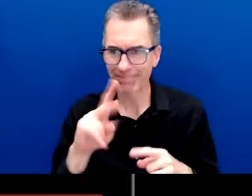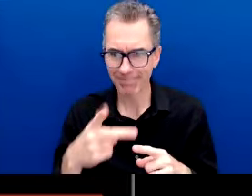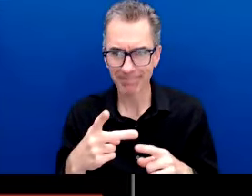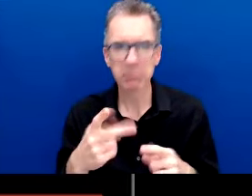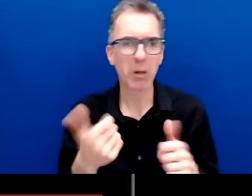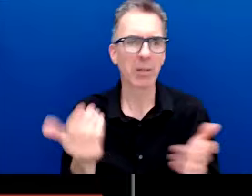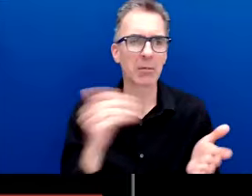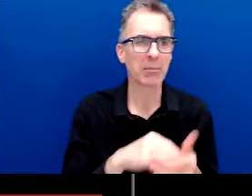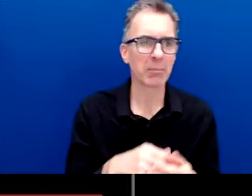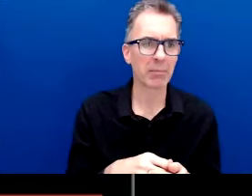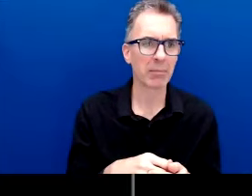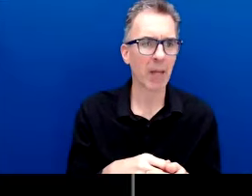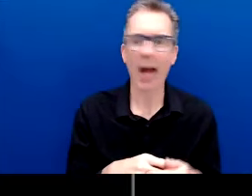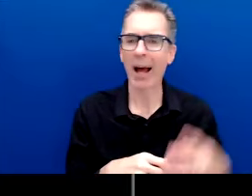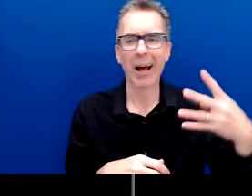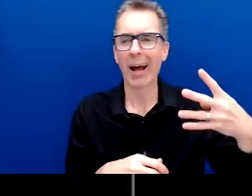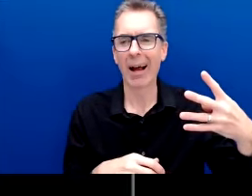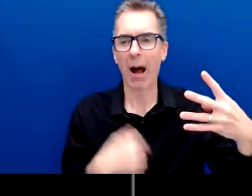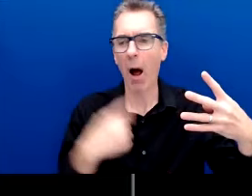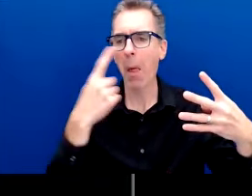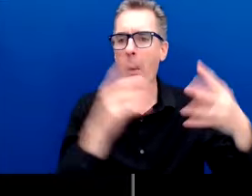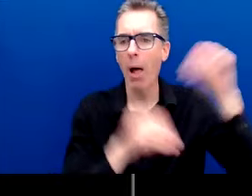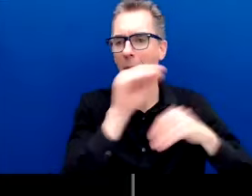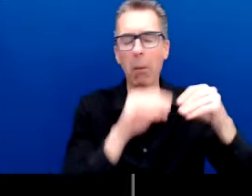I'm going to see. They didn't scramble.